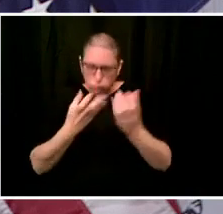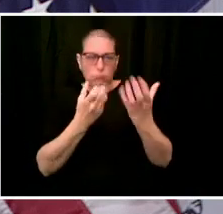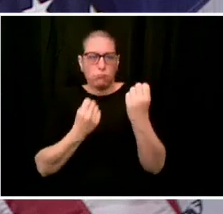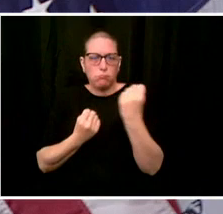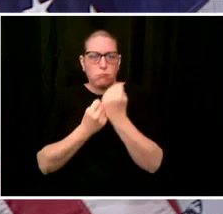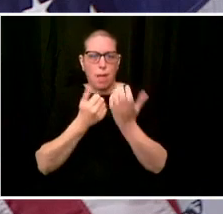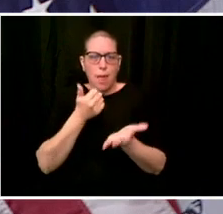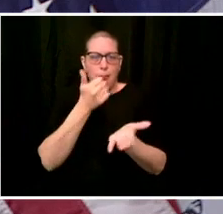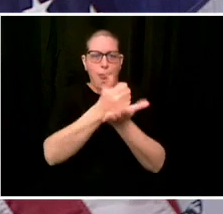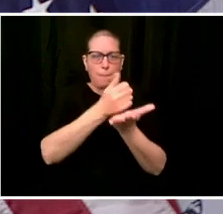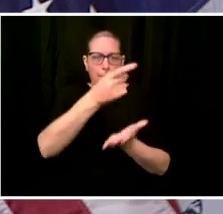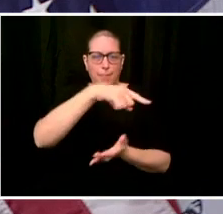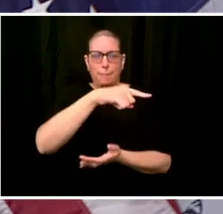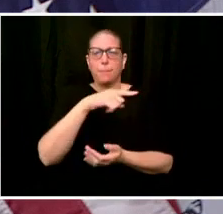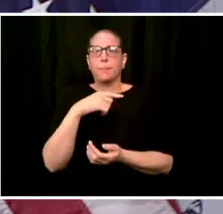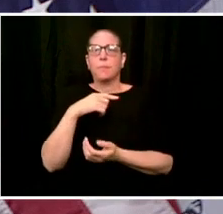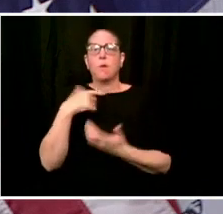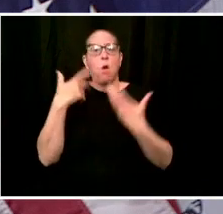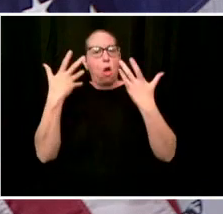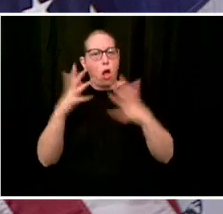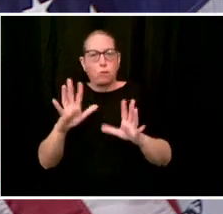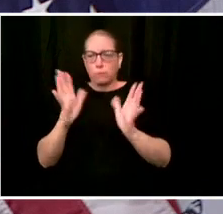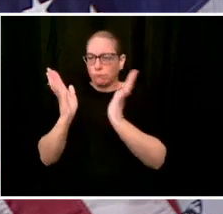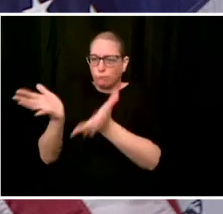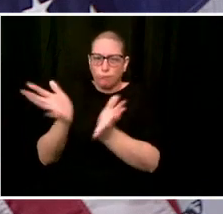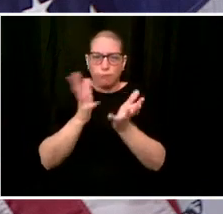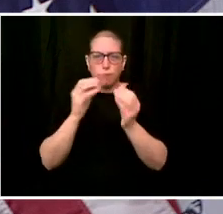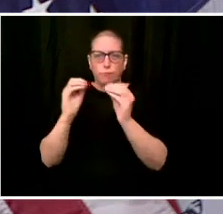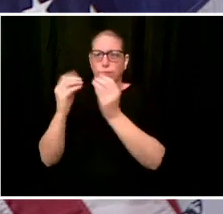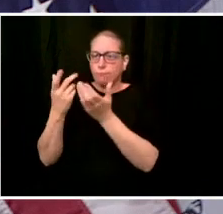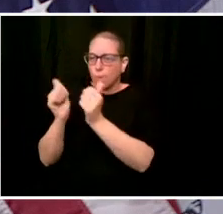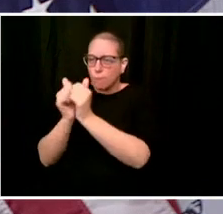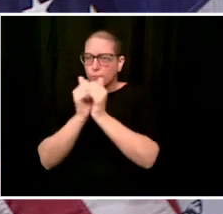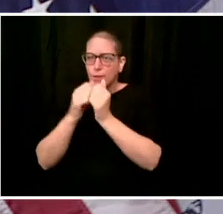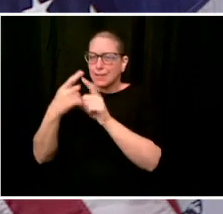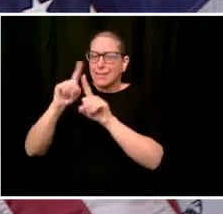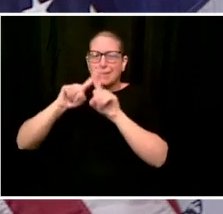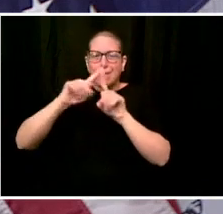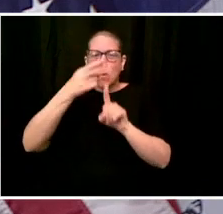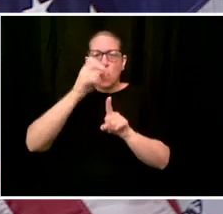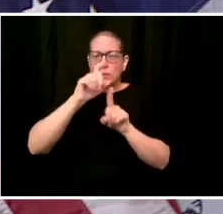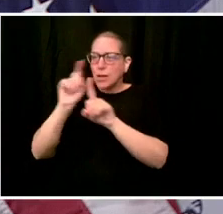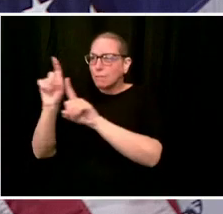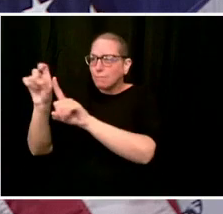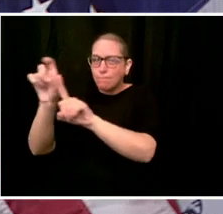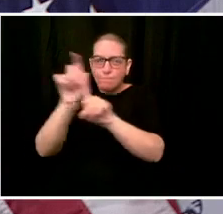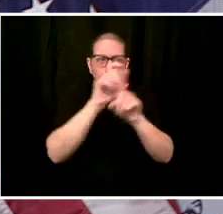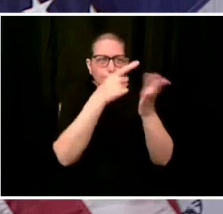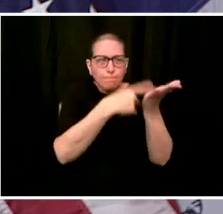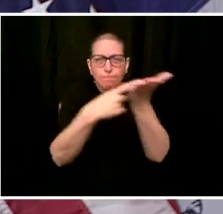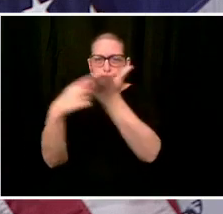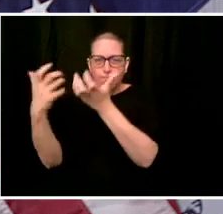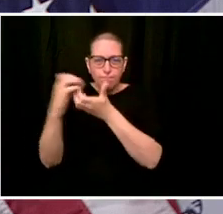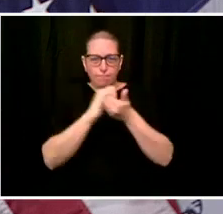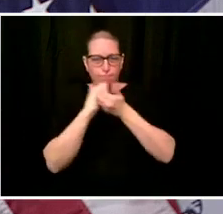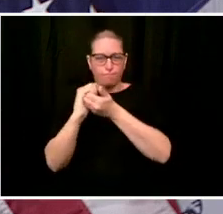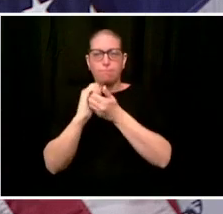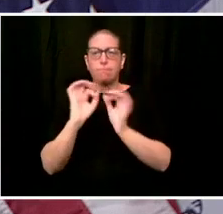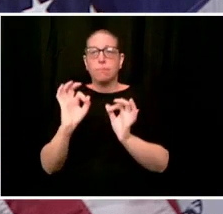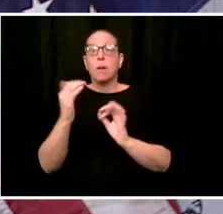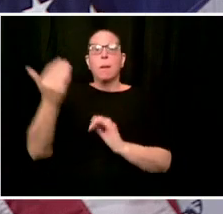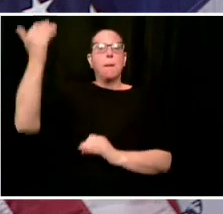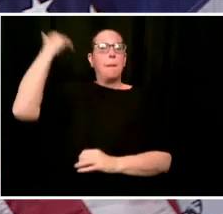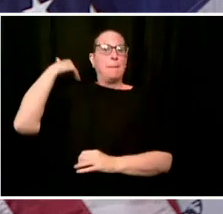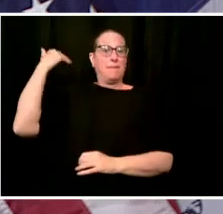because originally, remember, we thought we were going to need them for field hospitals. We were ready to expand to the tune of tens of thousands of rooms. So that